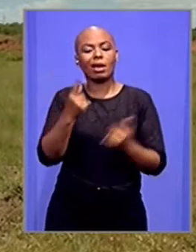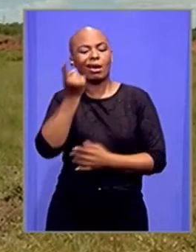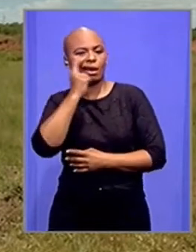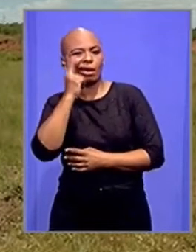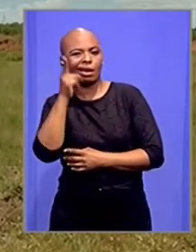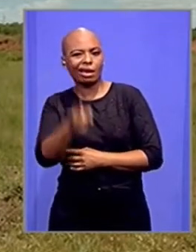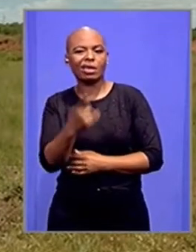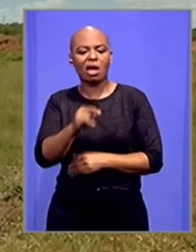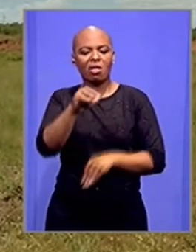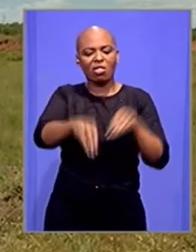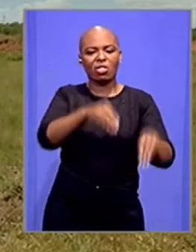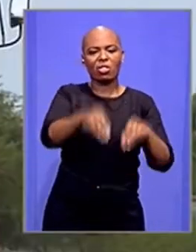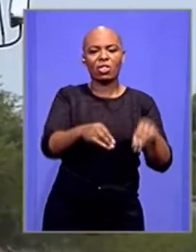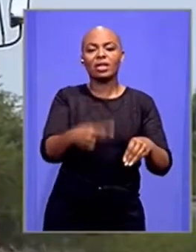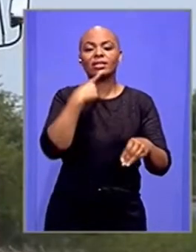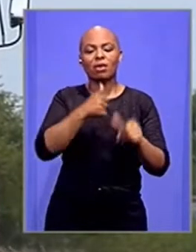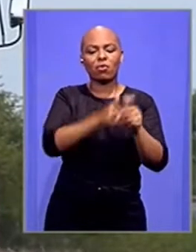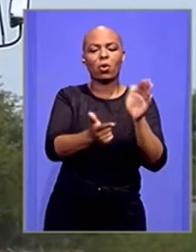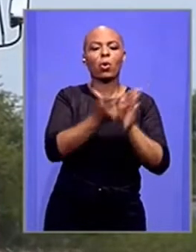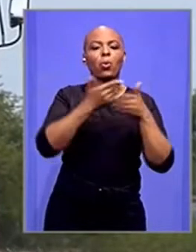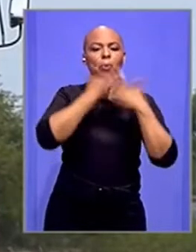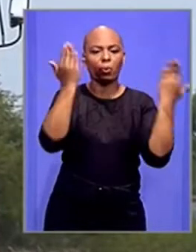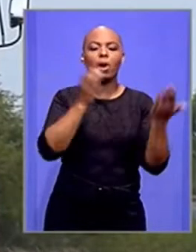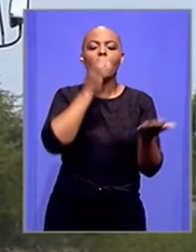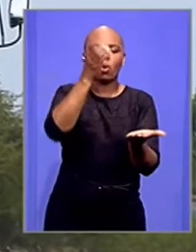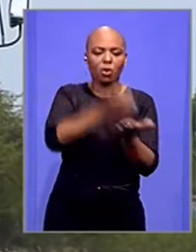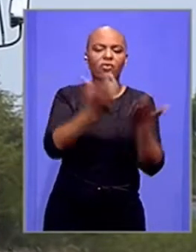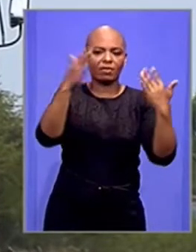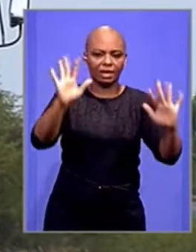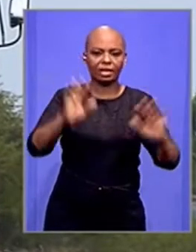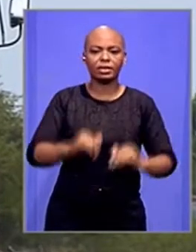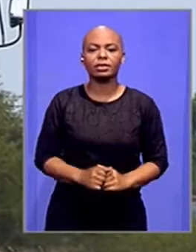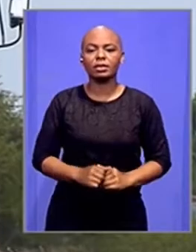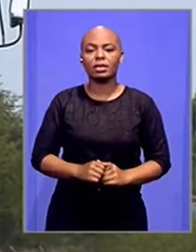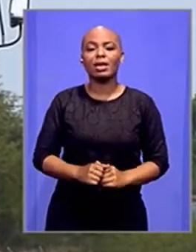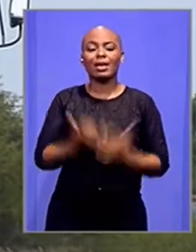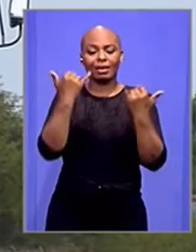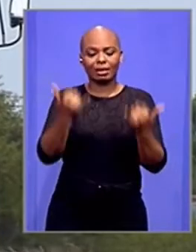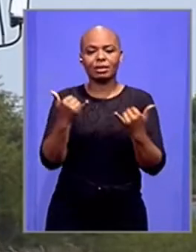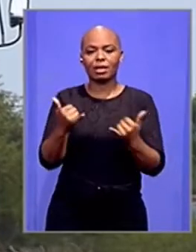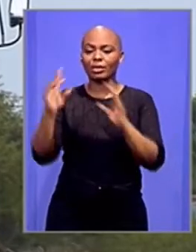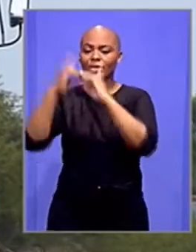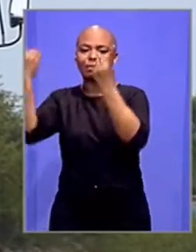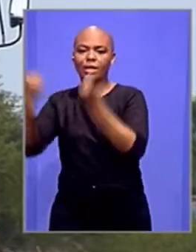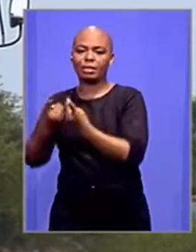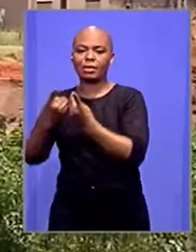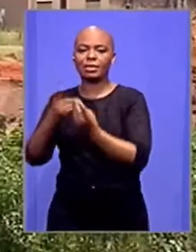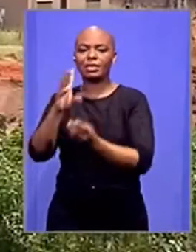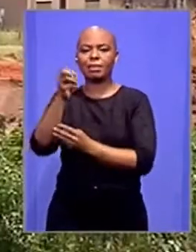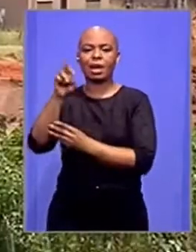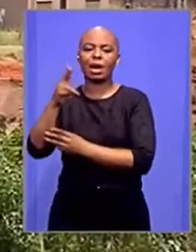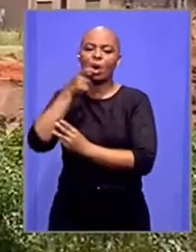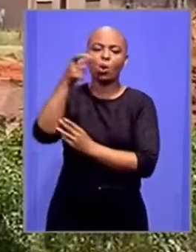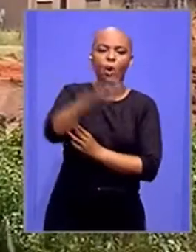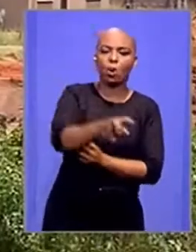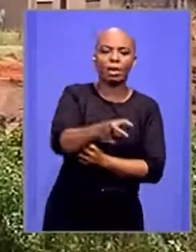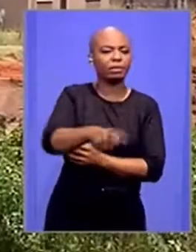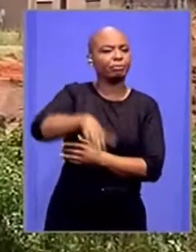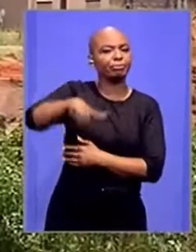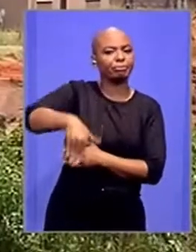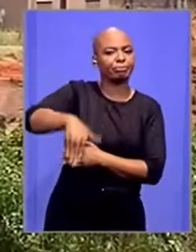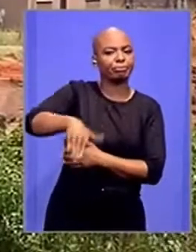epa mmu e se ka fa molaong. Maiteko a go tswelela go bona tshwaelo kwa lefapheng ga nke atlega. Go le jalo ntlha eno